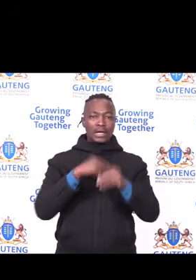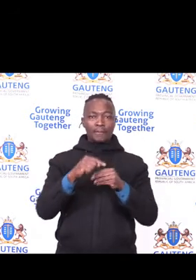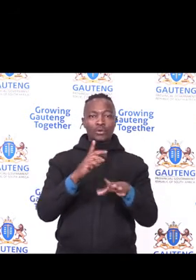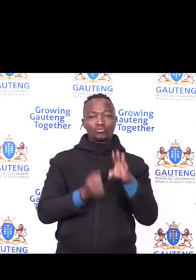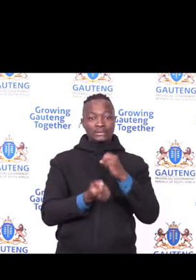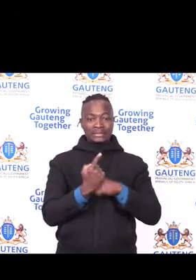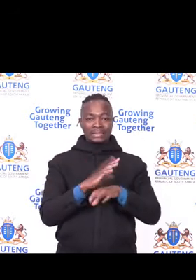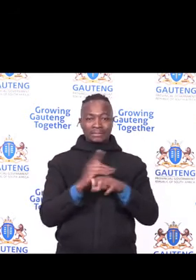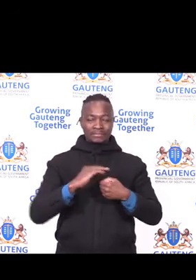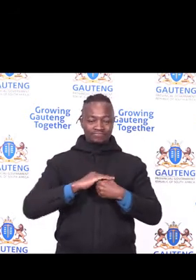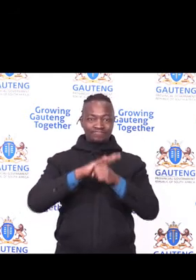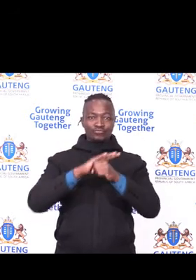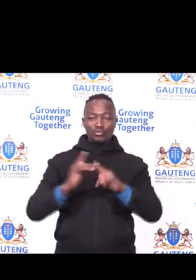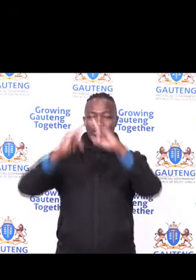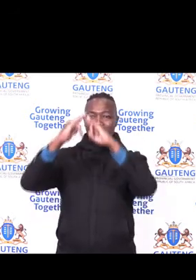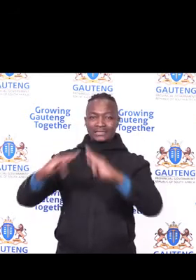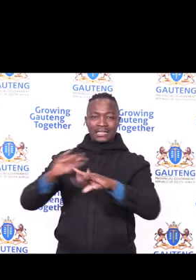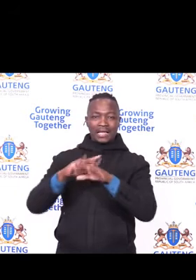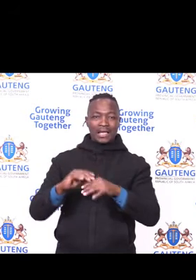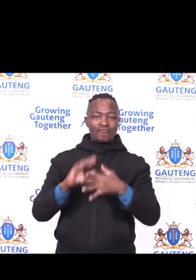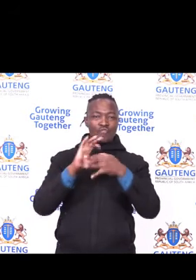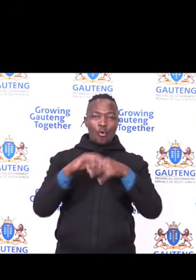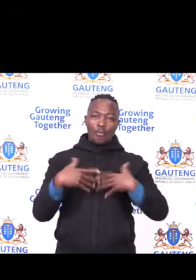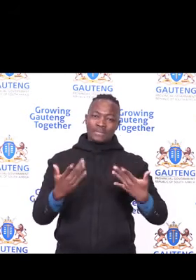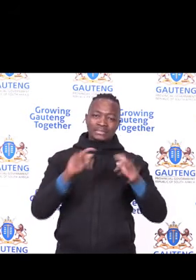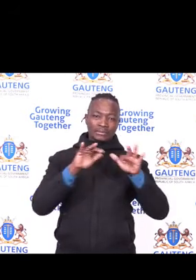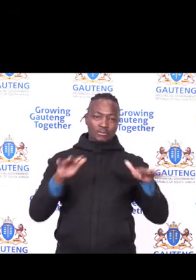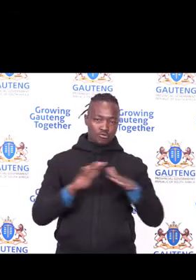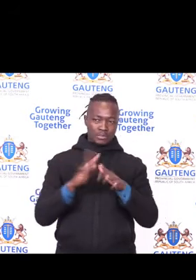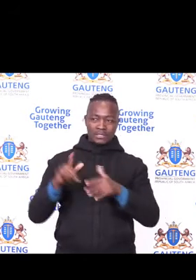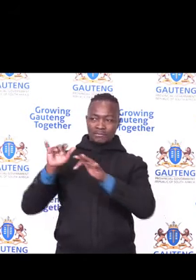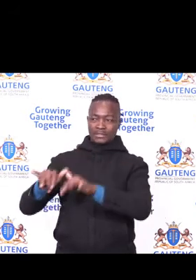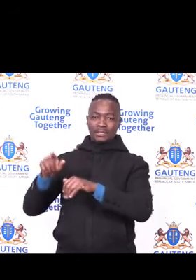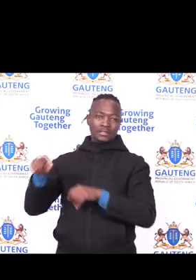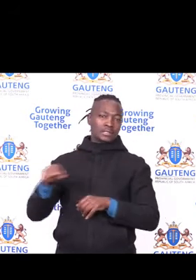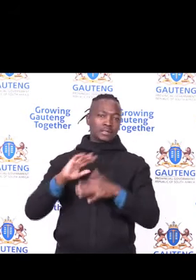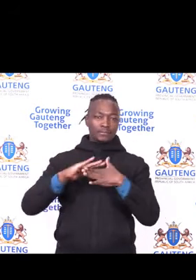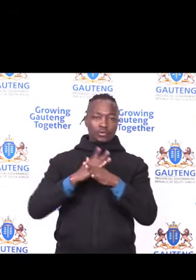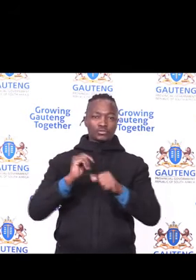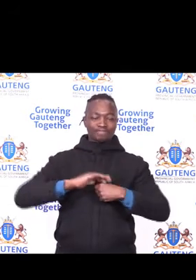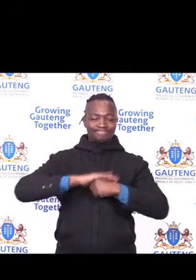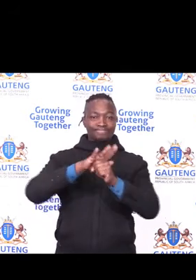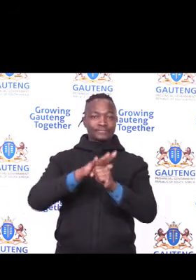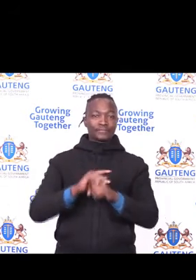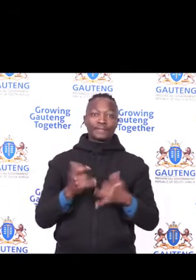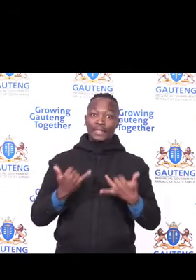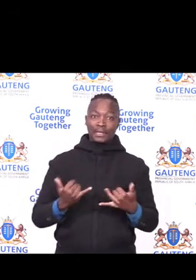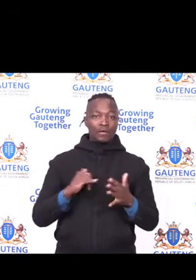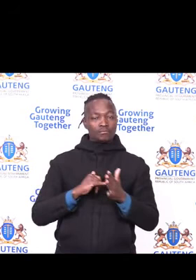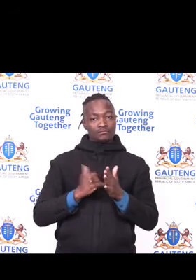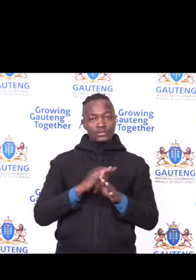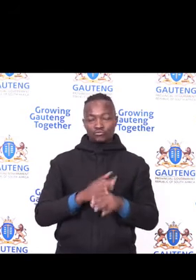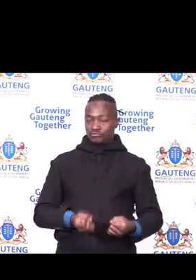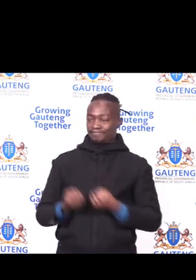of a shelter, a homeless policy, how to deal with them going forward post the pandemic. As of now, I'm just going to